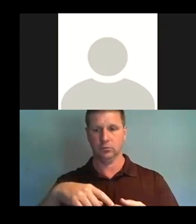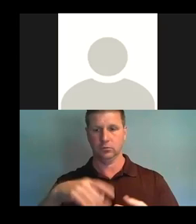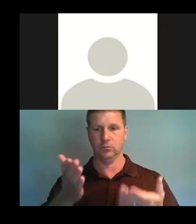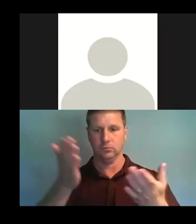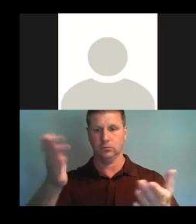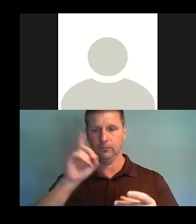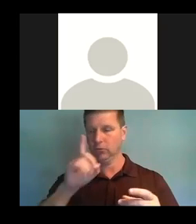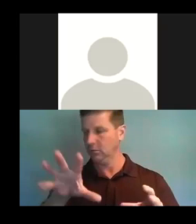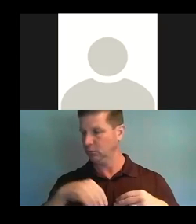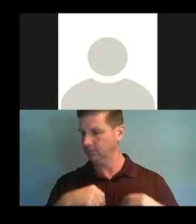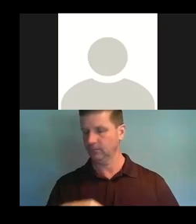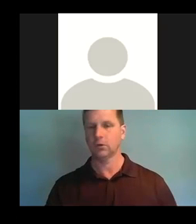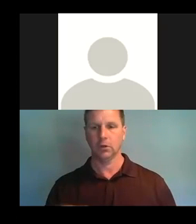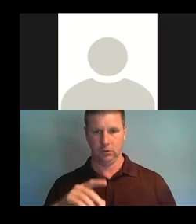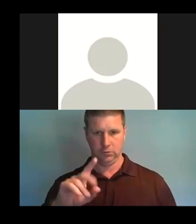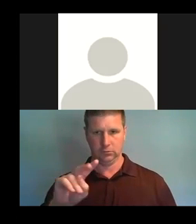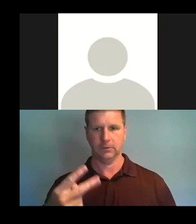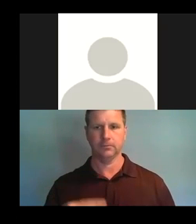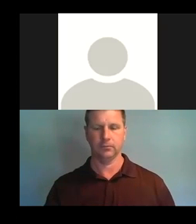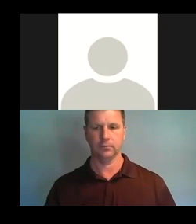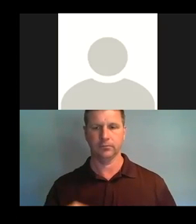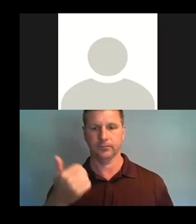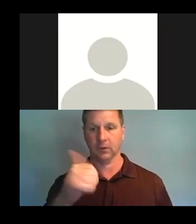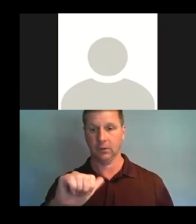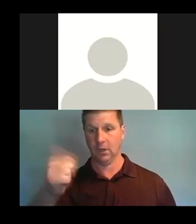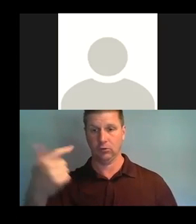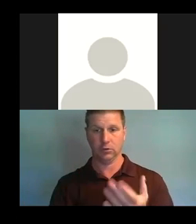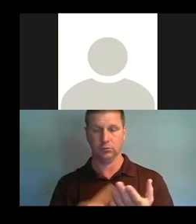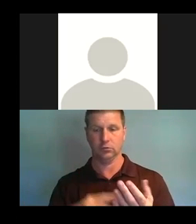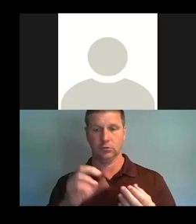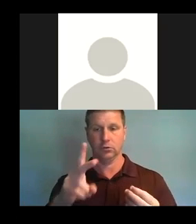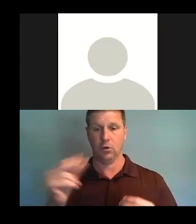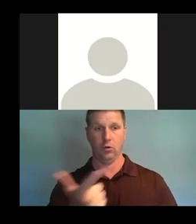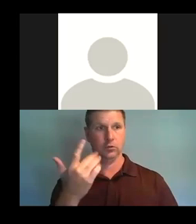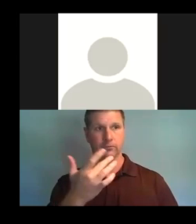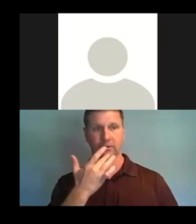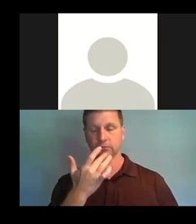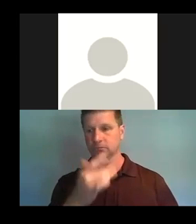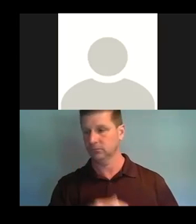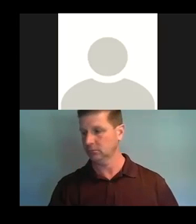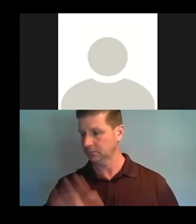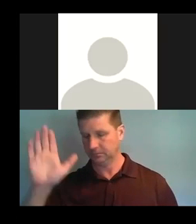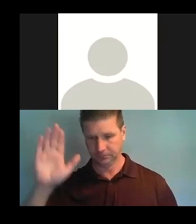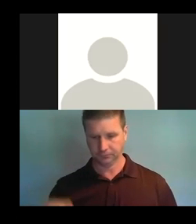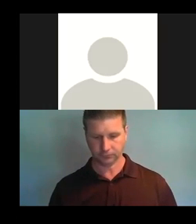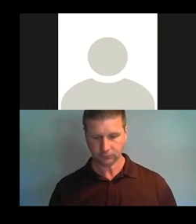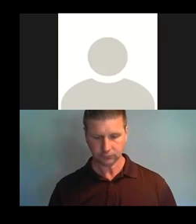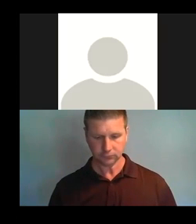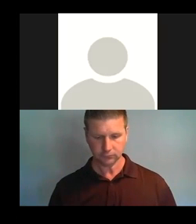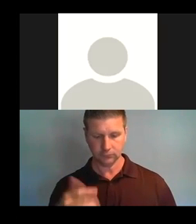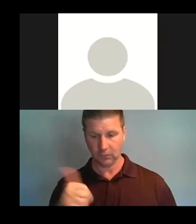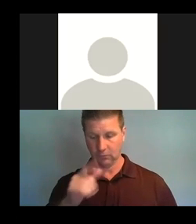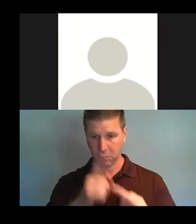So moved. Second. Any further discussion? All those in favor? Aye. Aye. Aye. Any